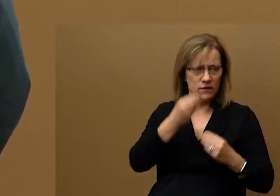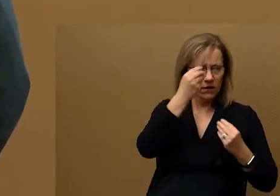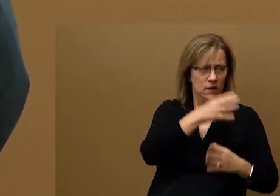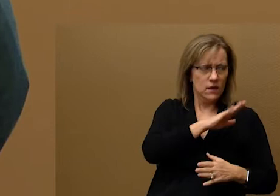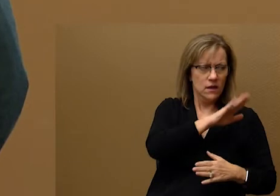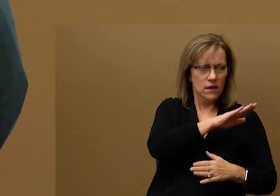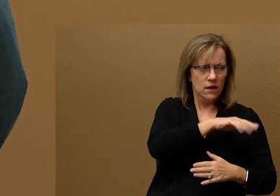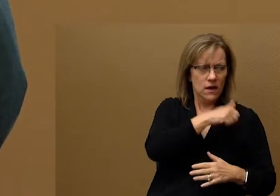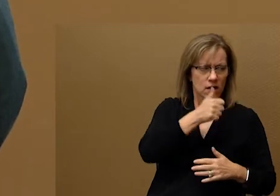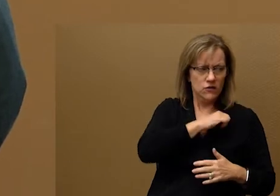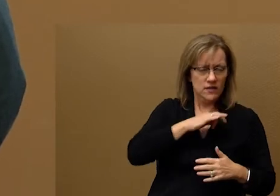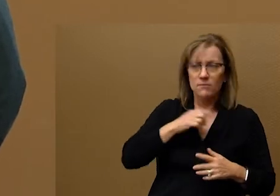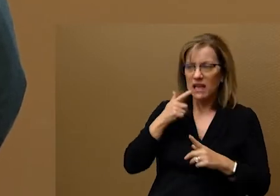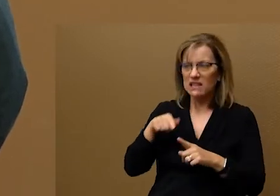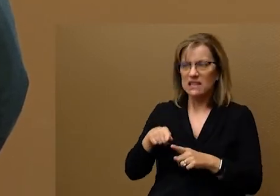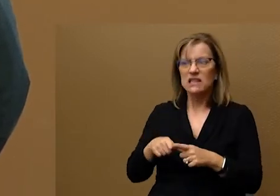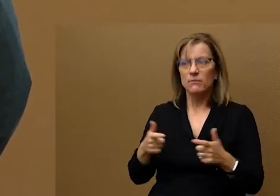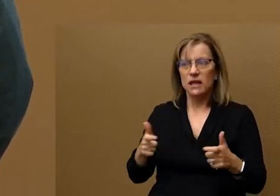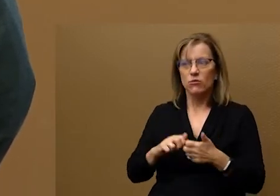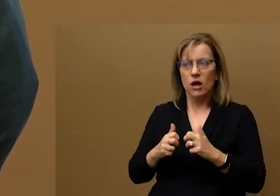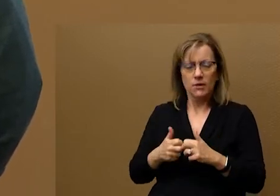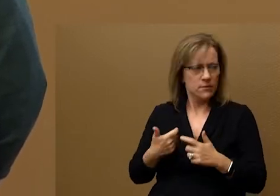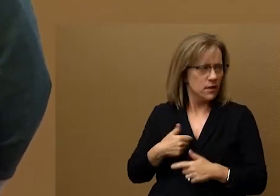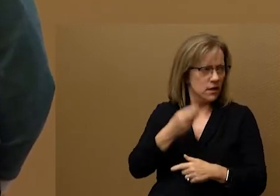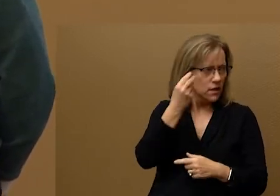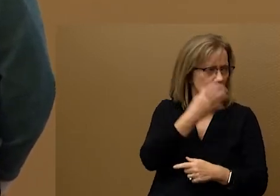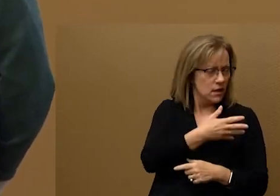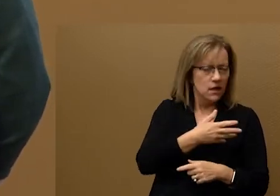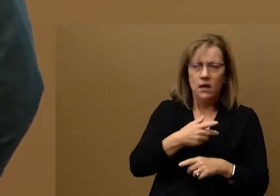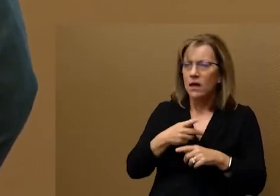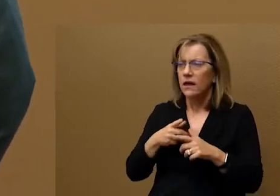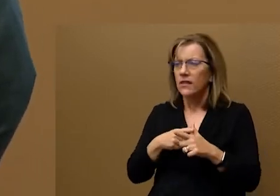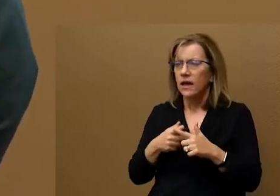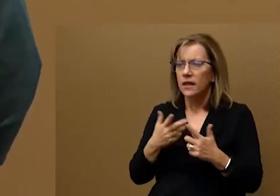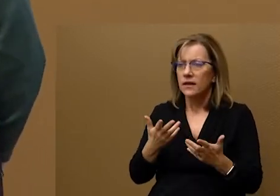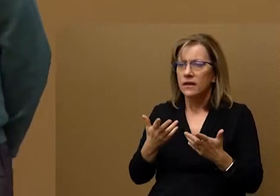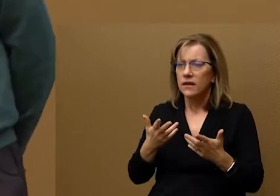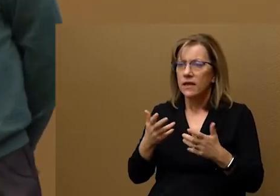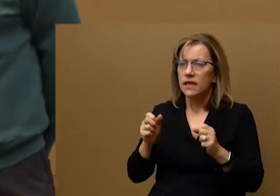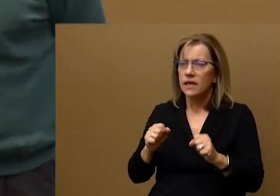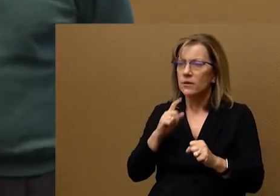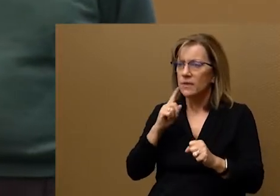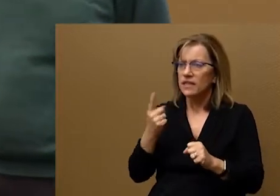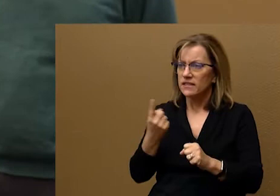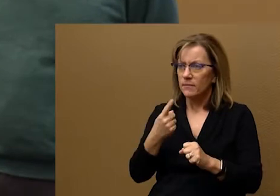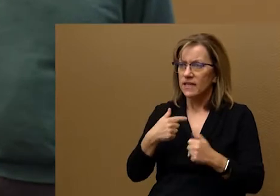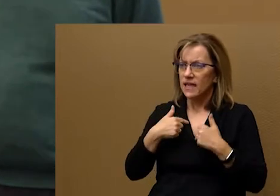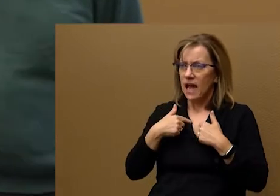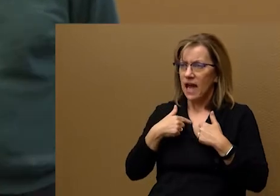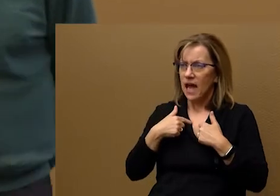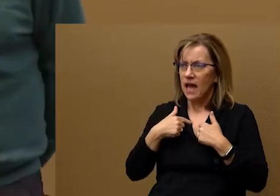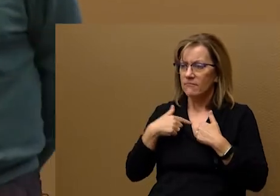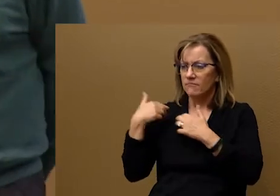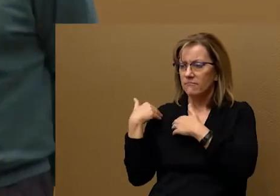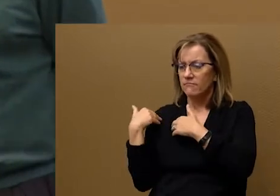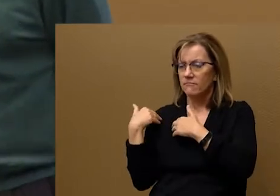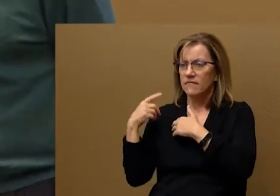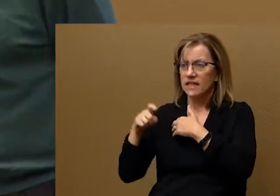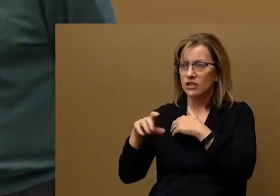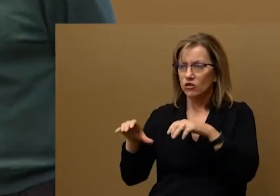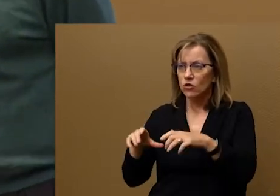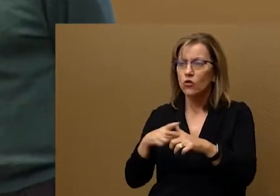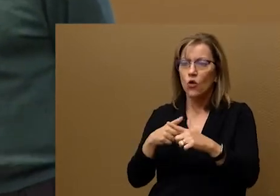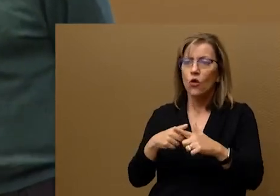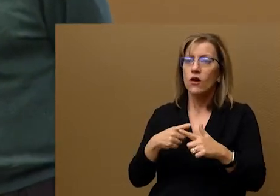because it is a big problem? So then identifying, what am I going to do after that, but identifying, can it be something that I'm taking